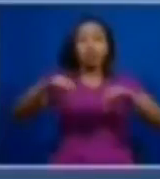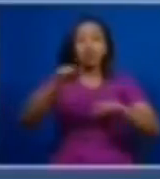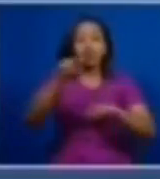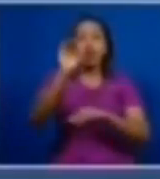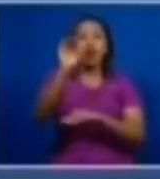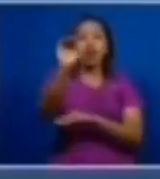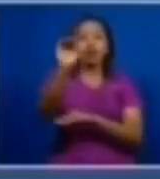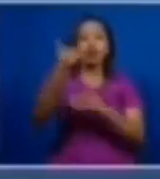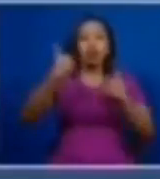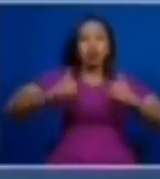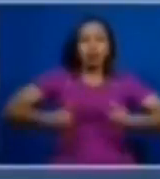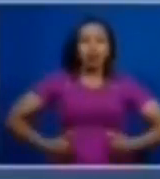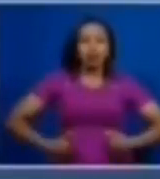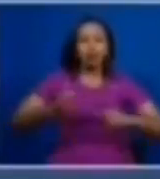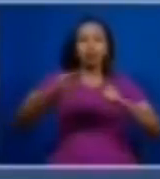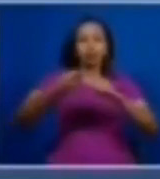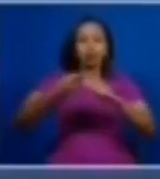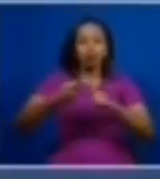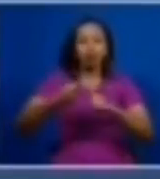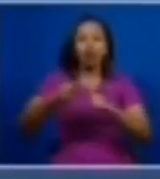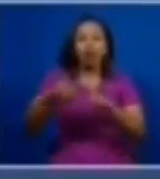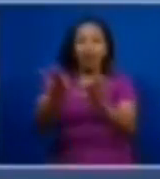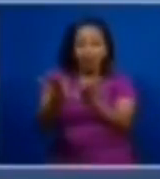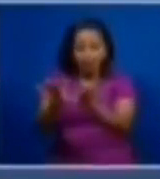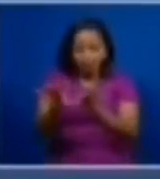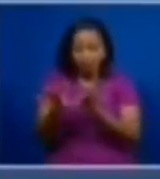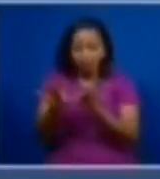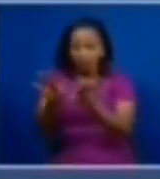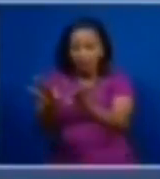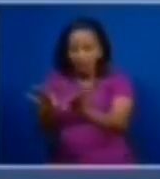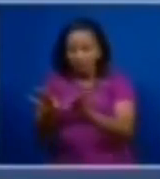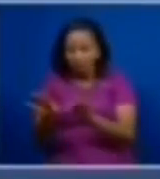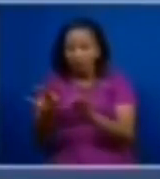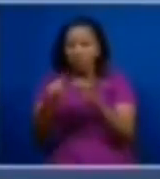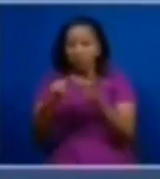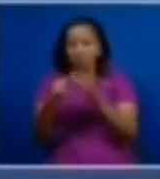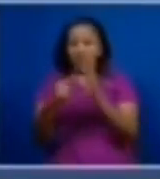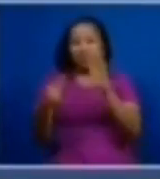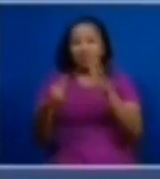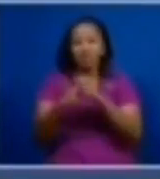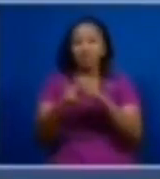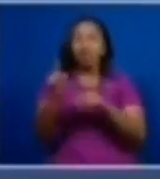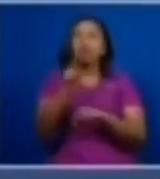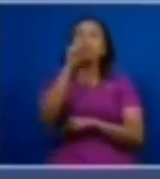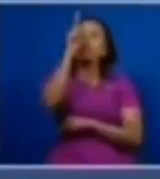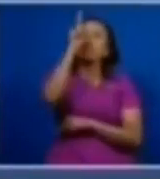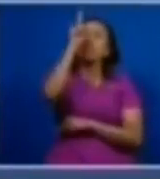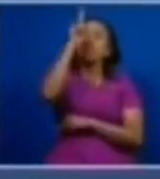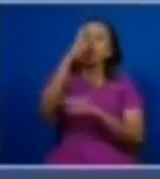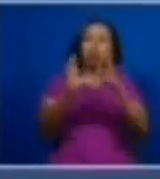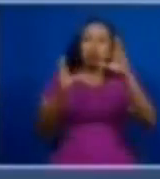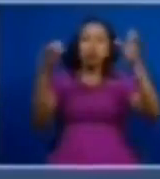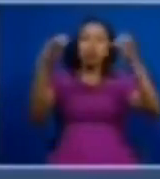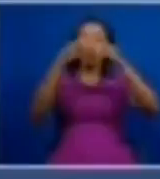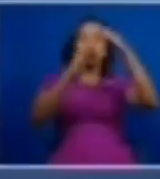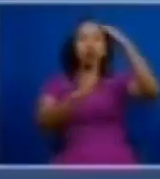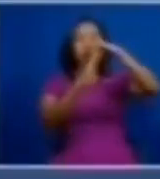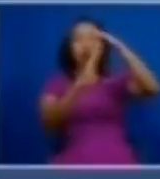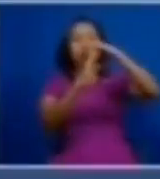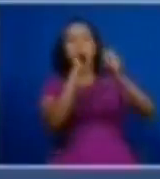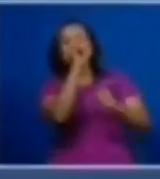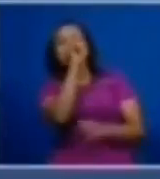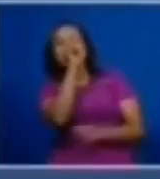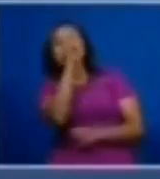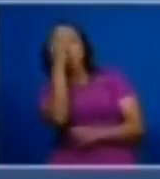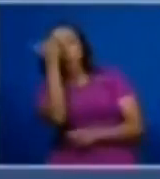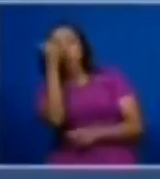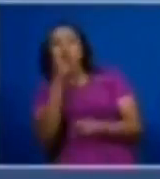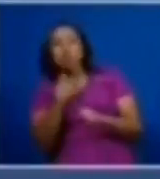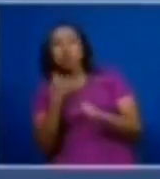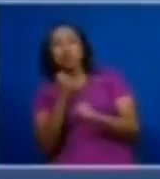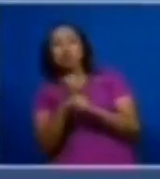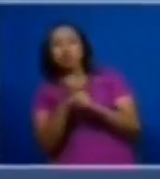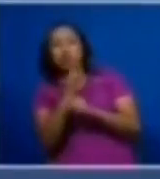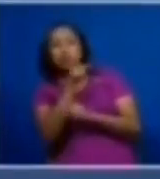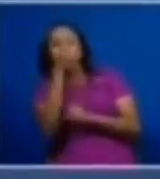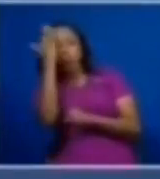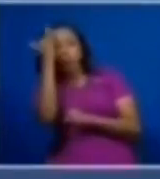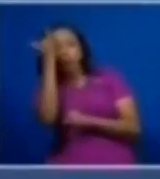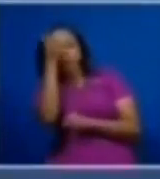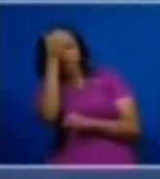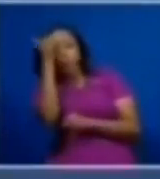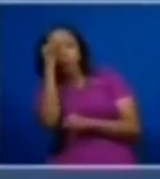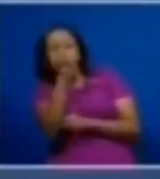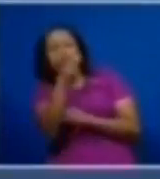you ask someone to account, and they point to the top. They say, why would I do that when the